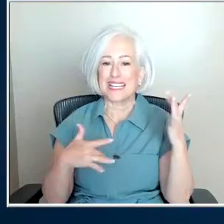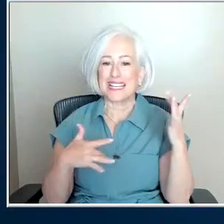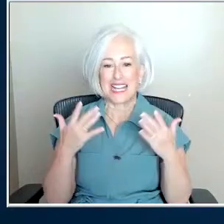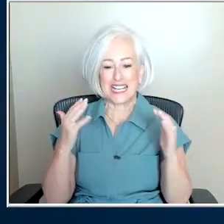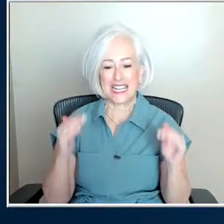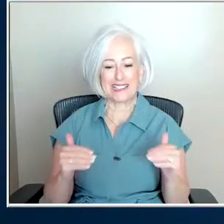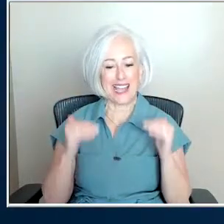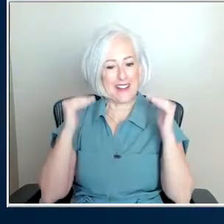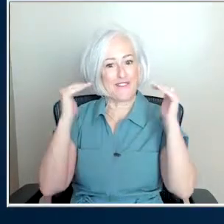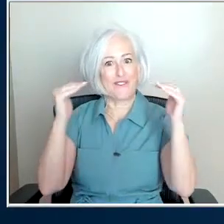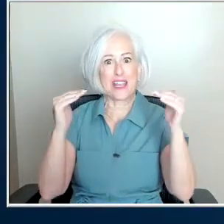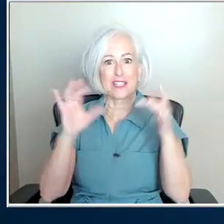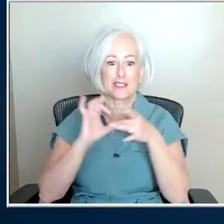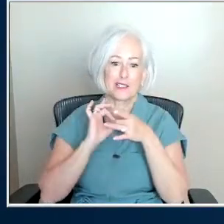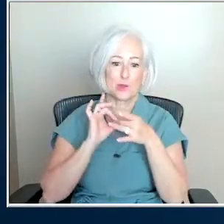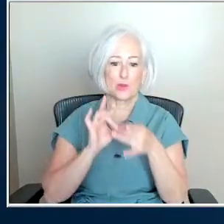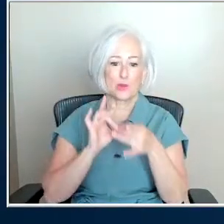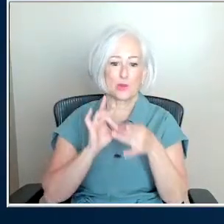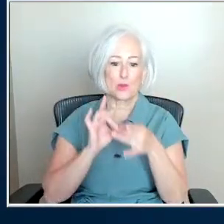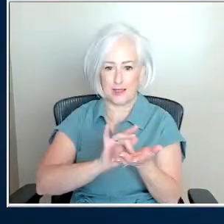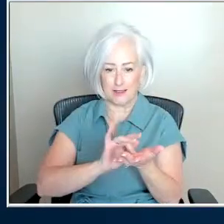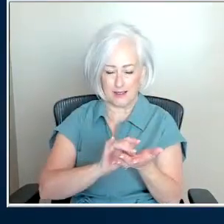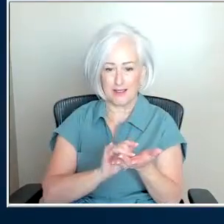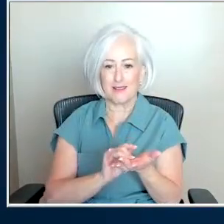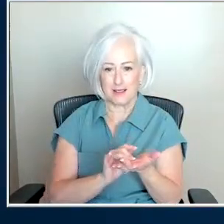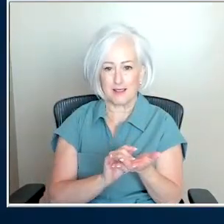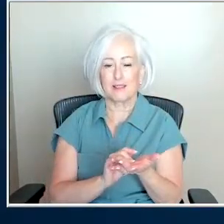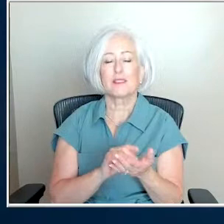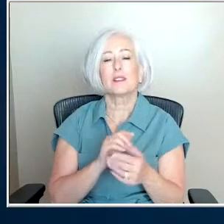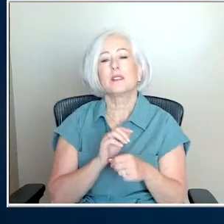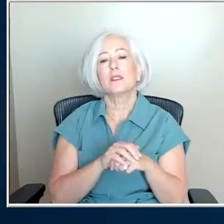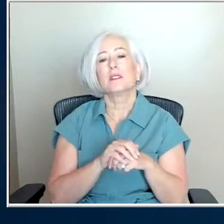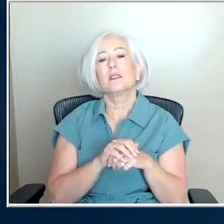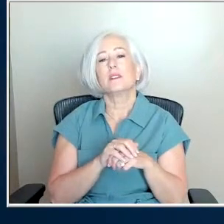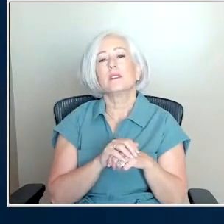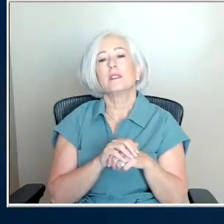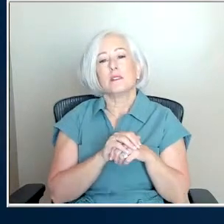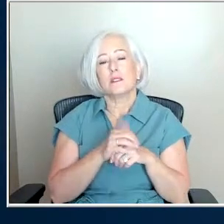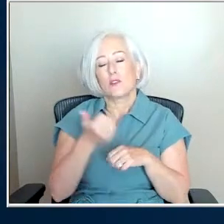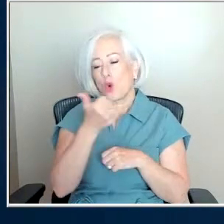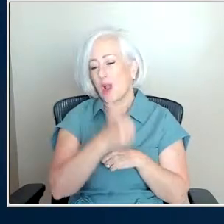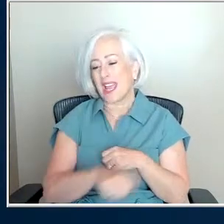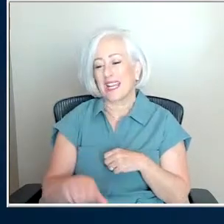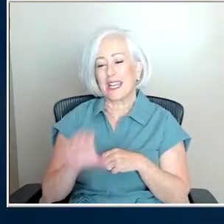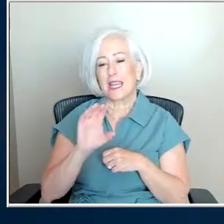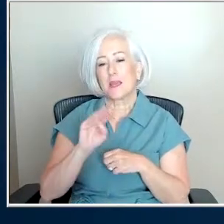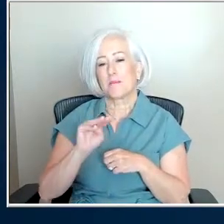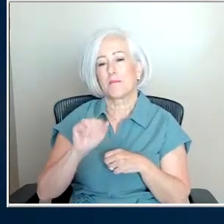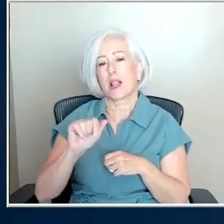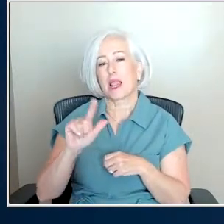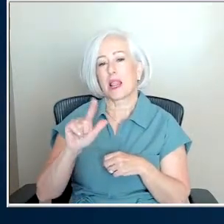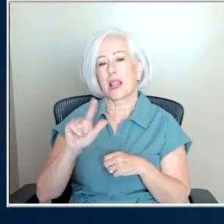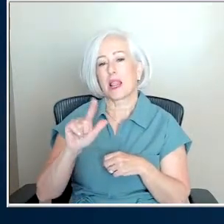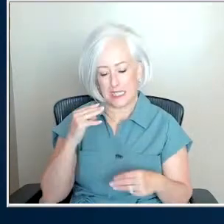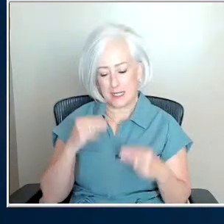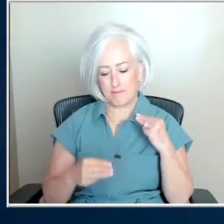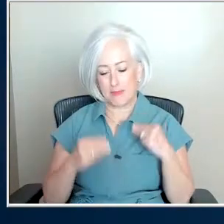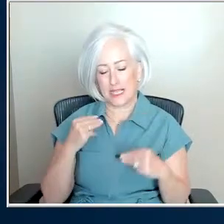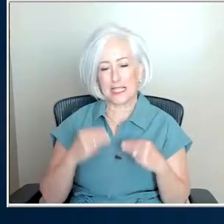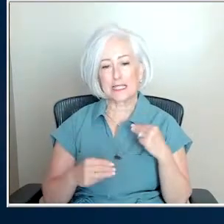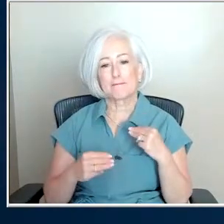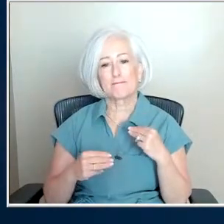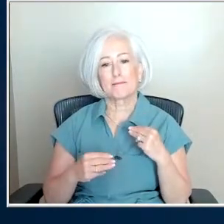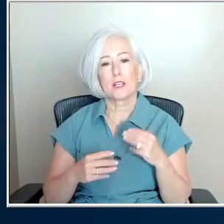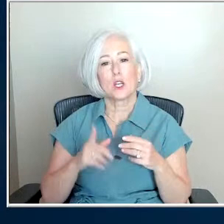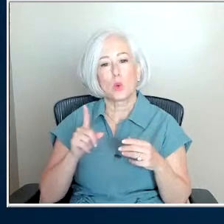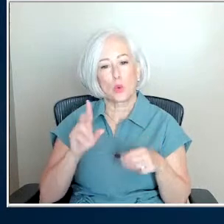advances in Hodgkin's lymphoma and all hematological malignancies. So in broad concepts, again, we're using targeted therapy for